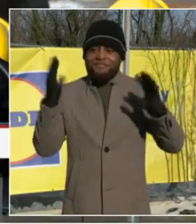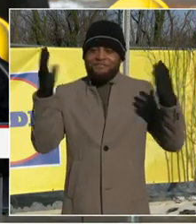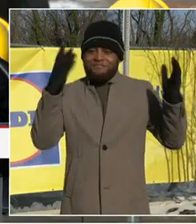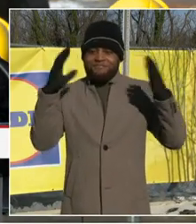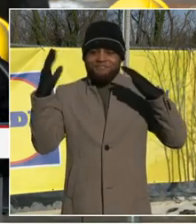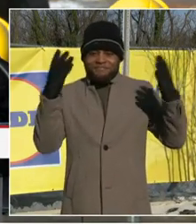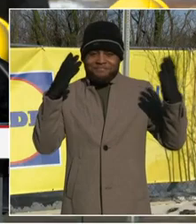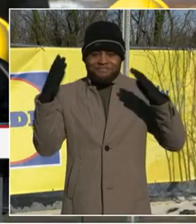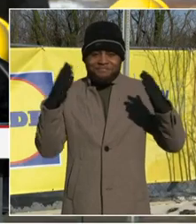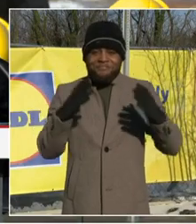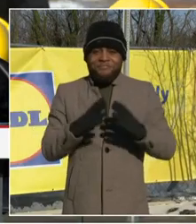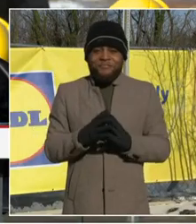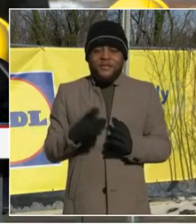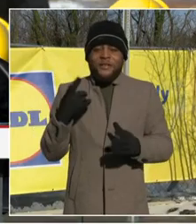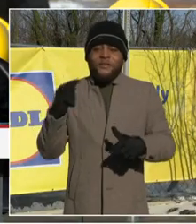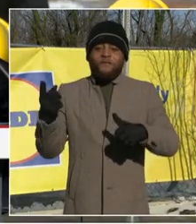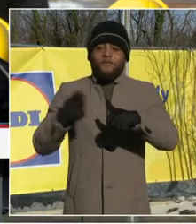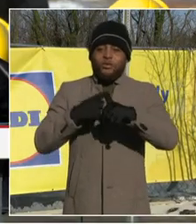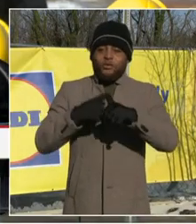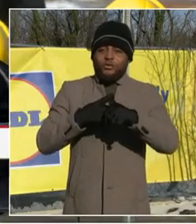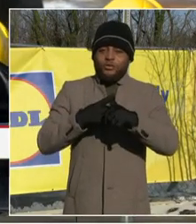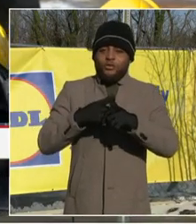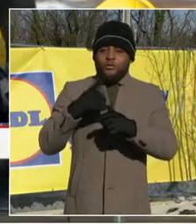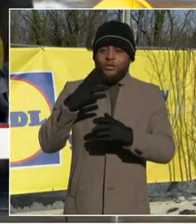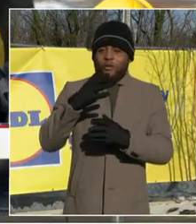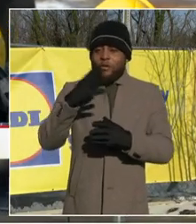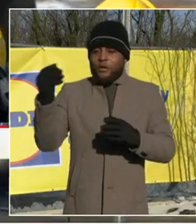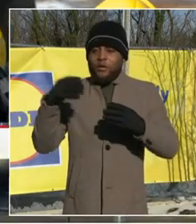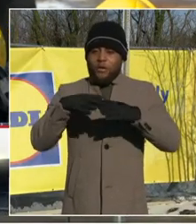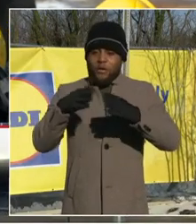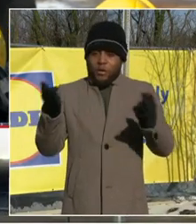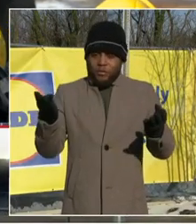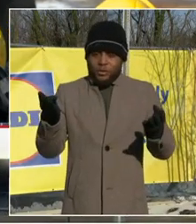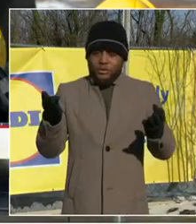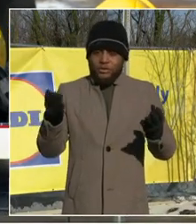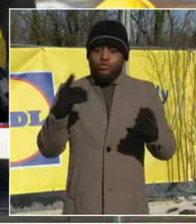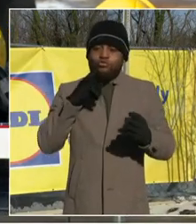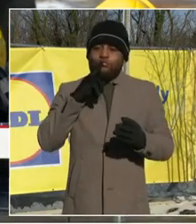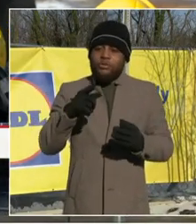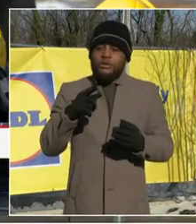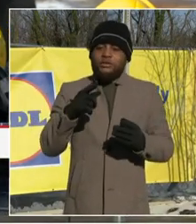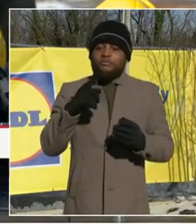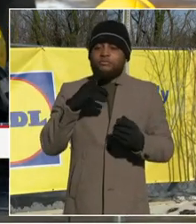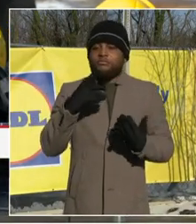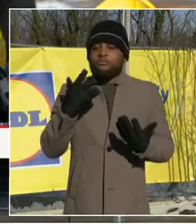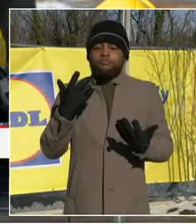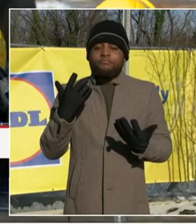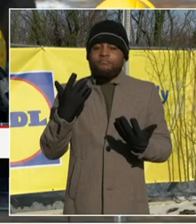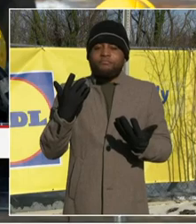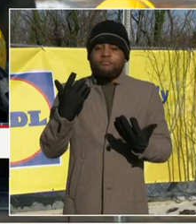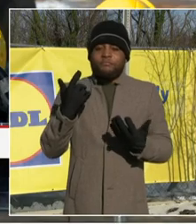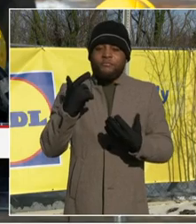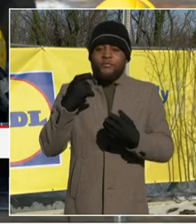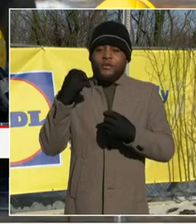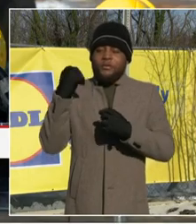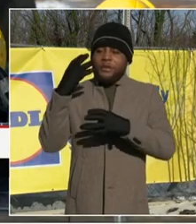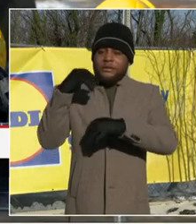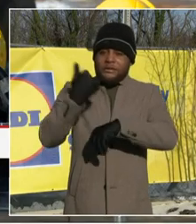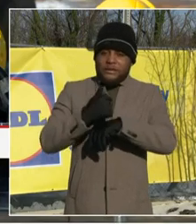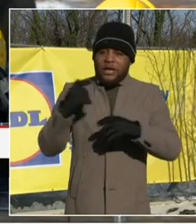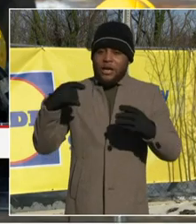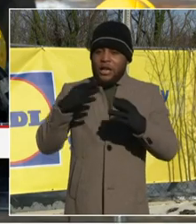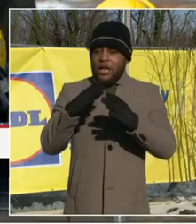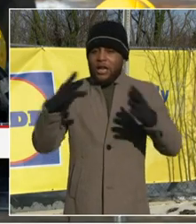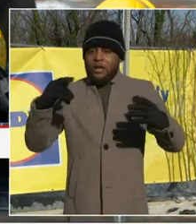the first to open east of the Anacostia River in more than a decade. I see our